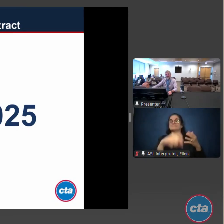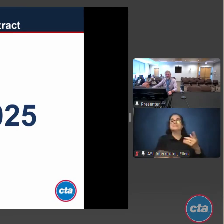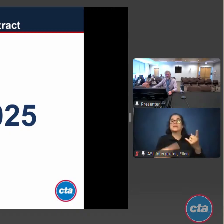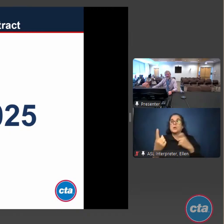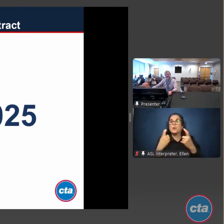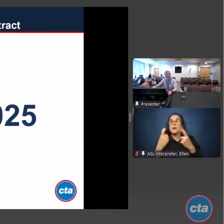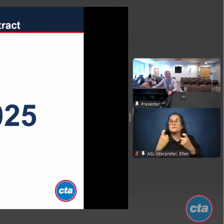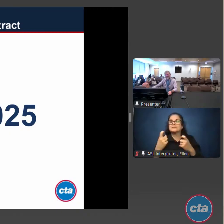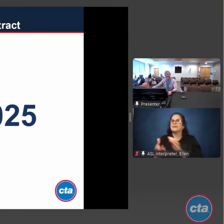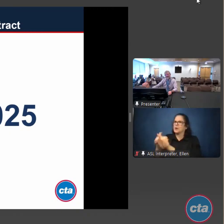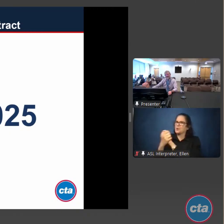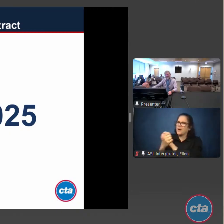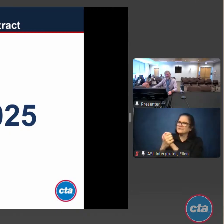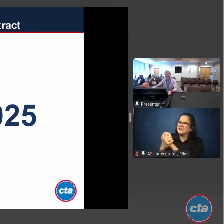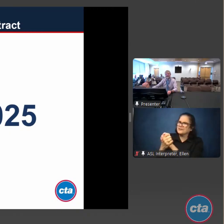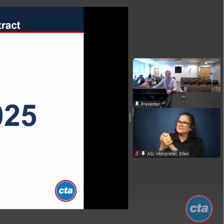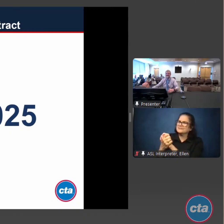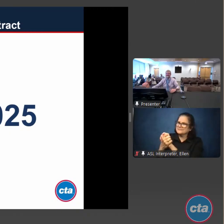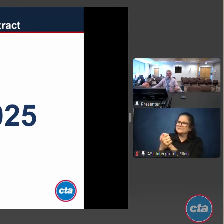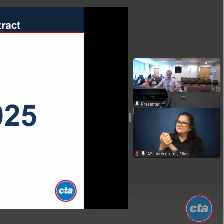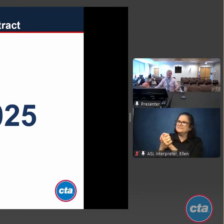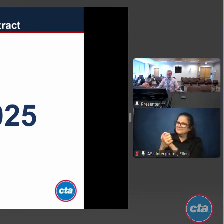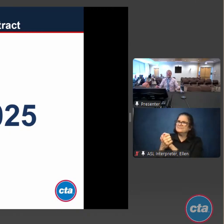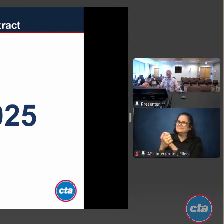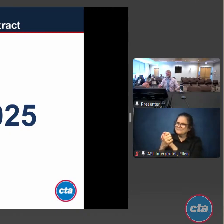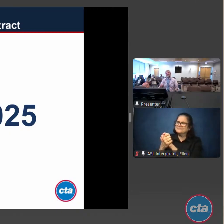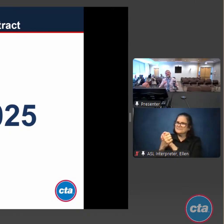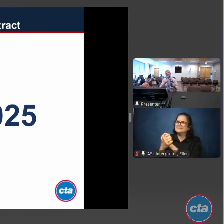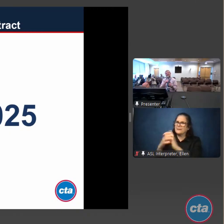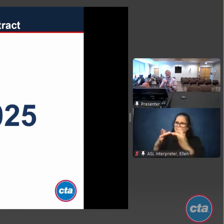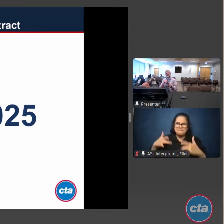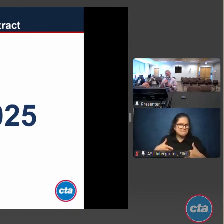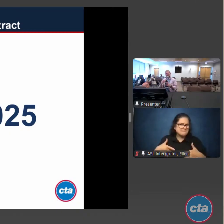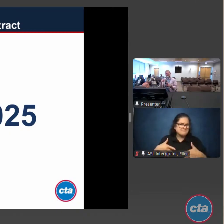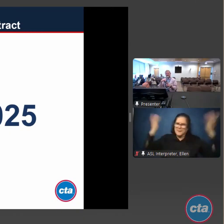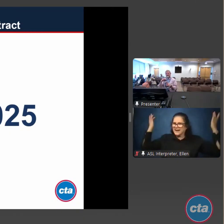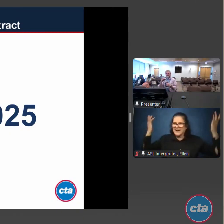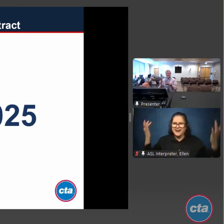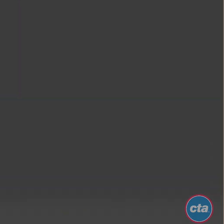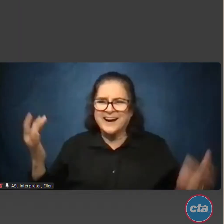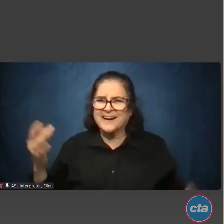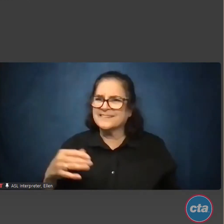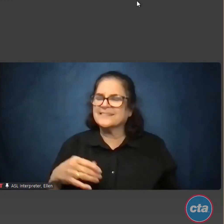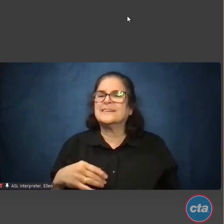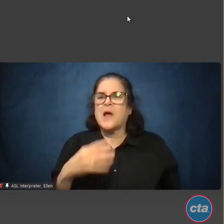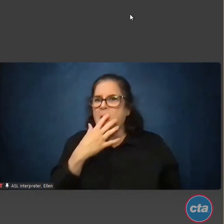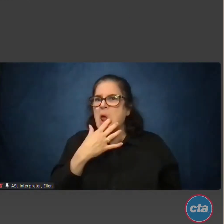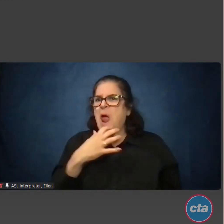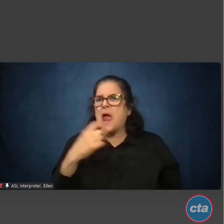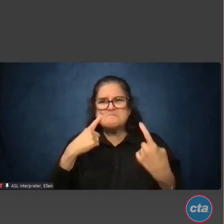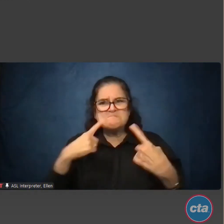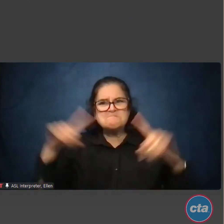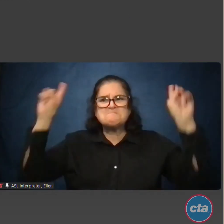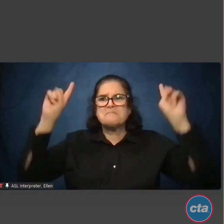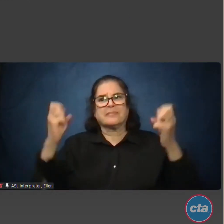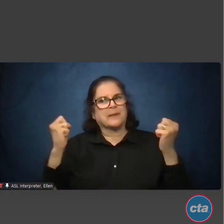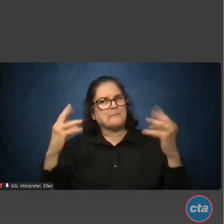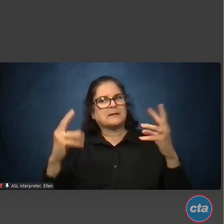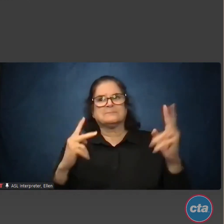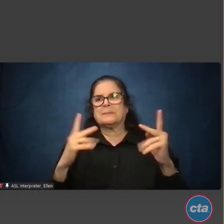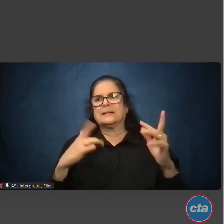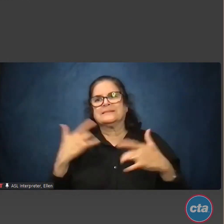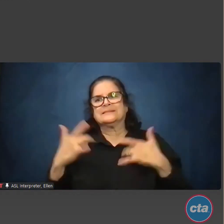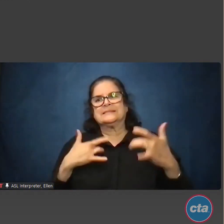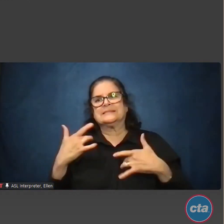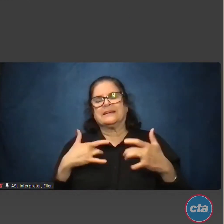Congratulations. This is a big accomplishment. And like, I know a number of people who are really, really excited. So, well,